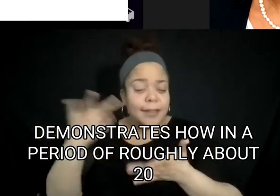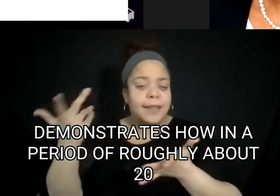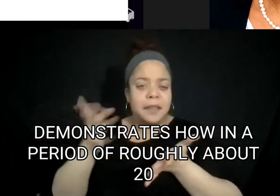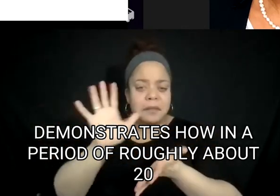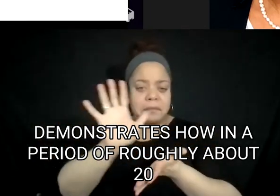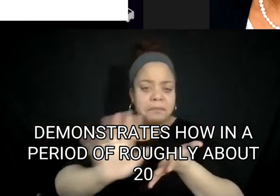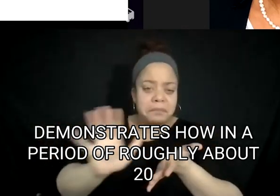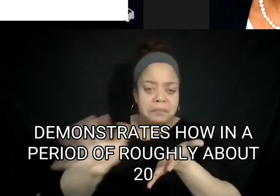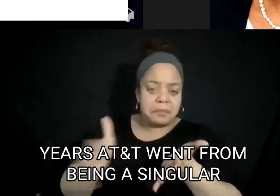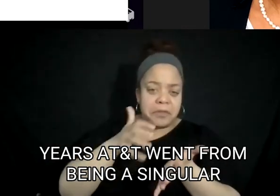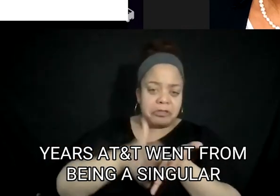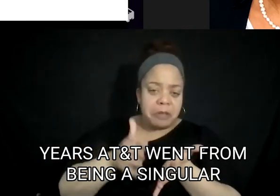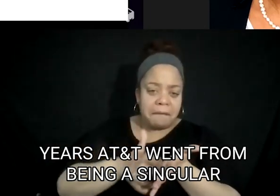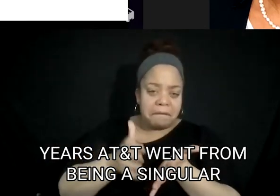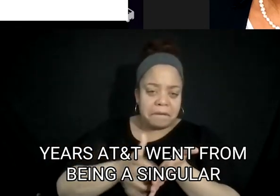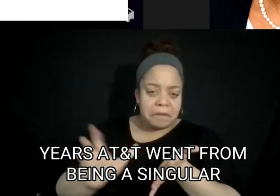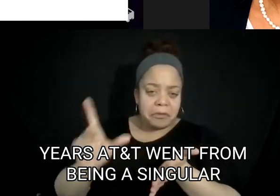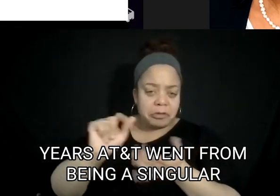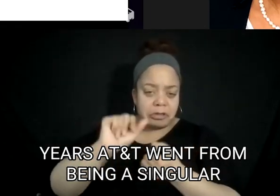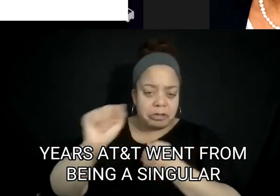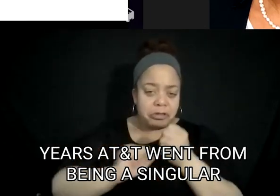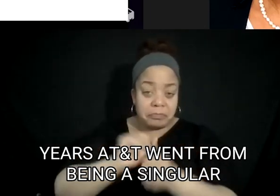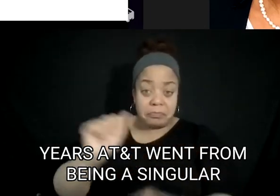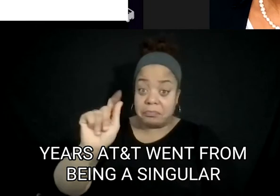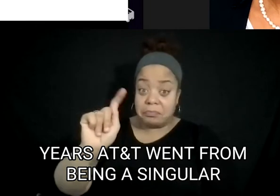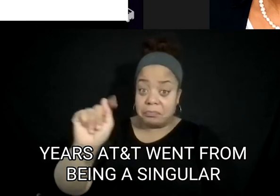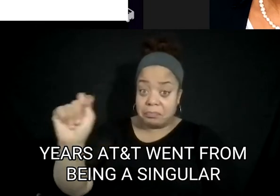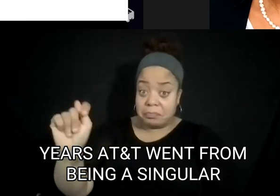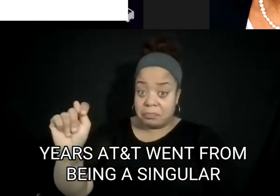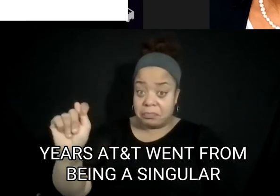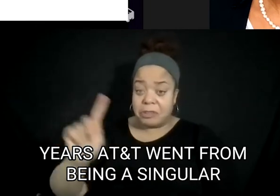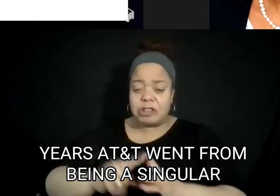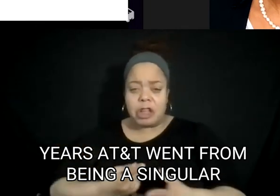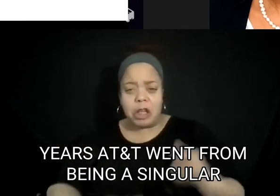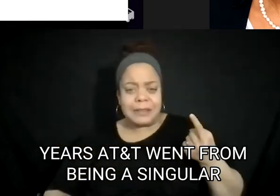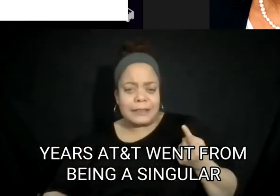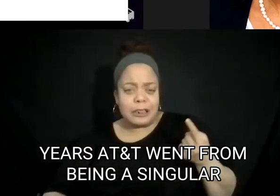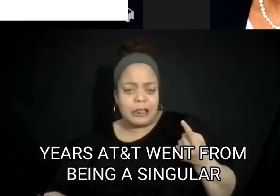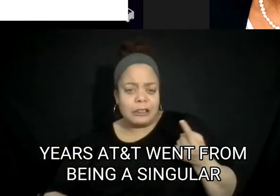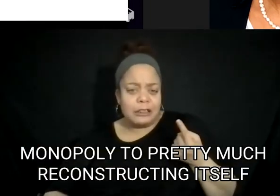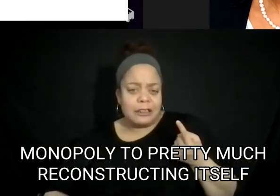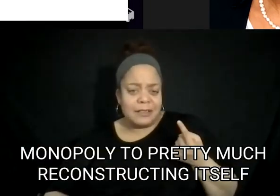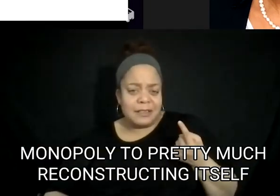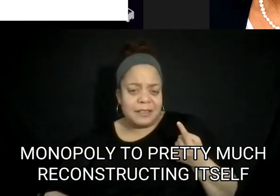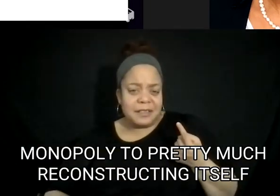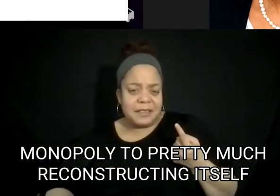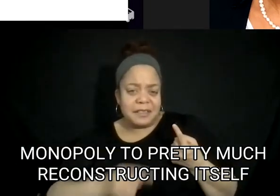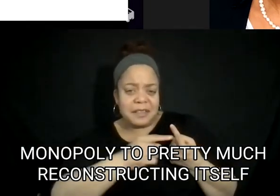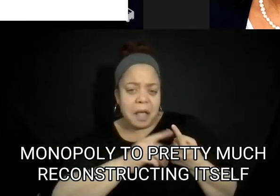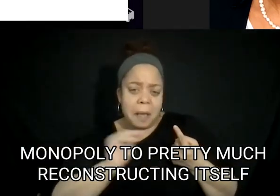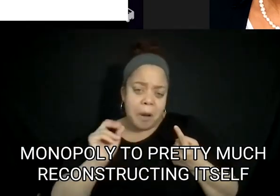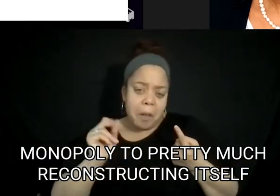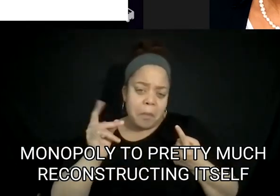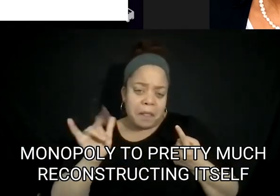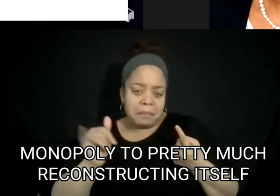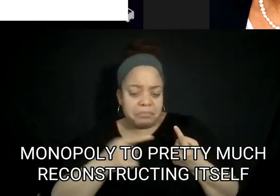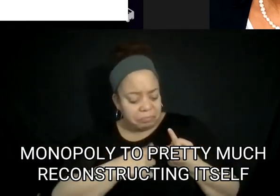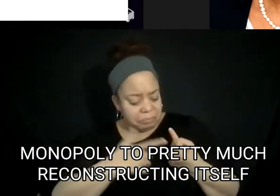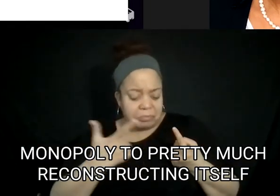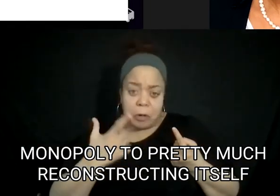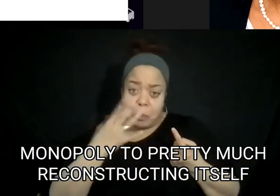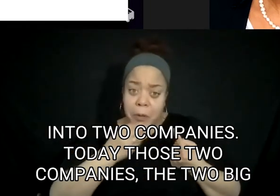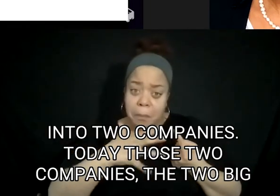much reconstructing itself into 2 companies. Today, those 2 companies, the 2 big ones, are AT&T